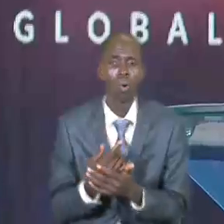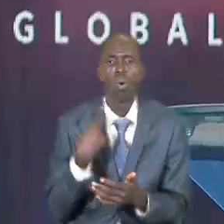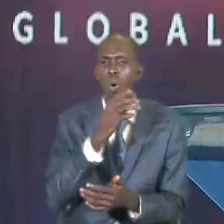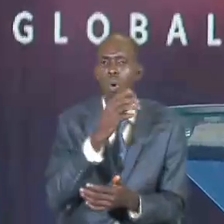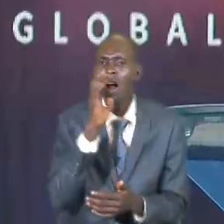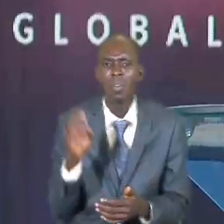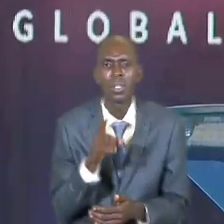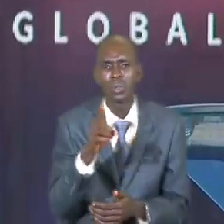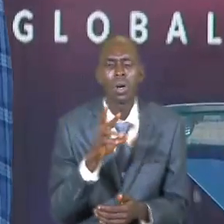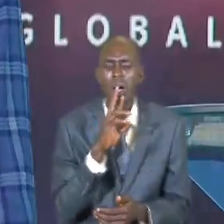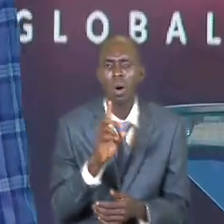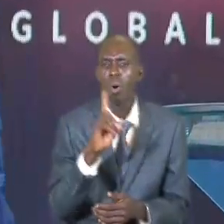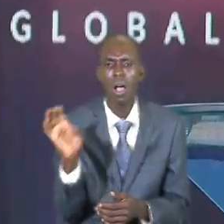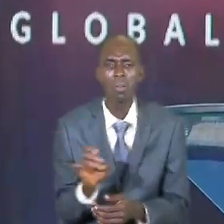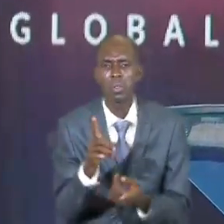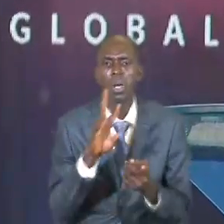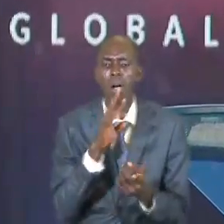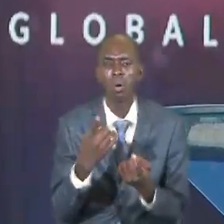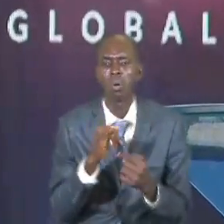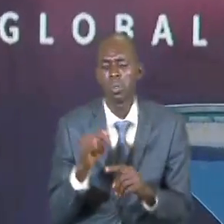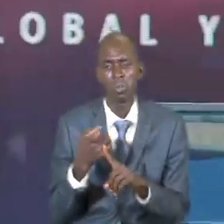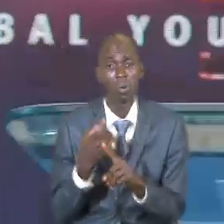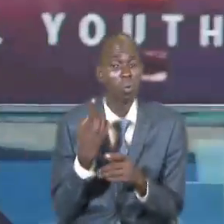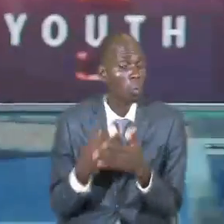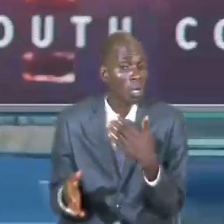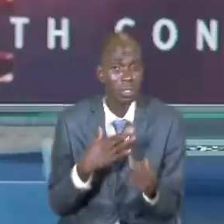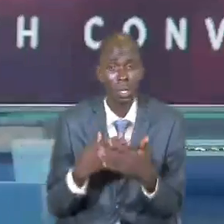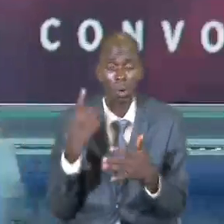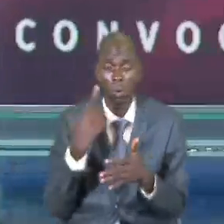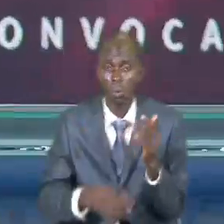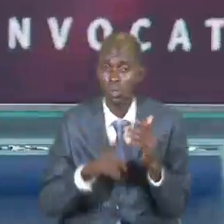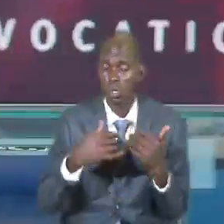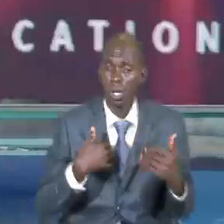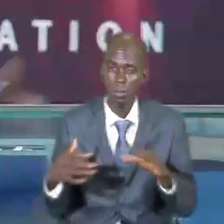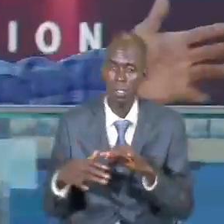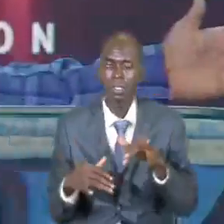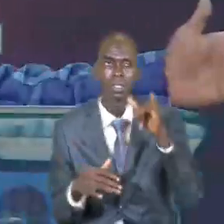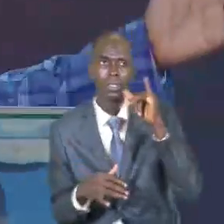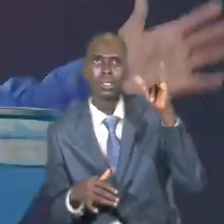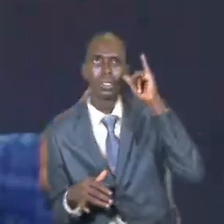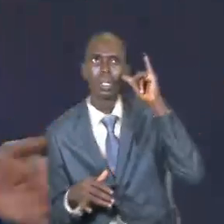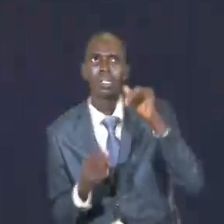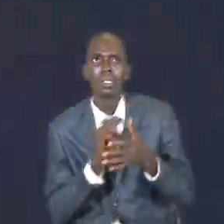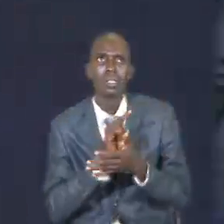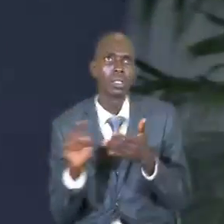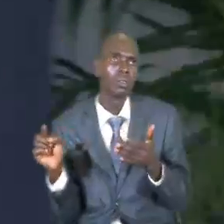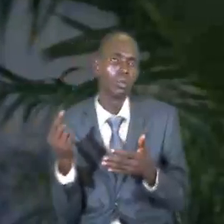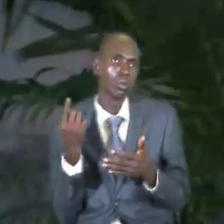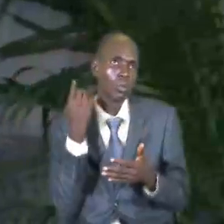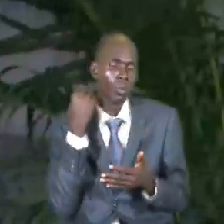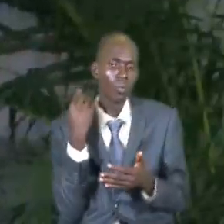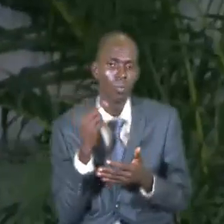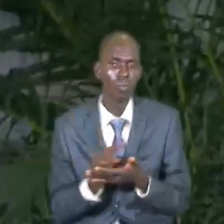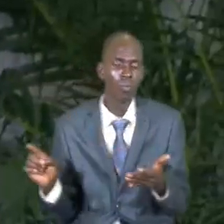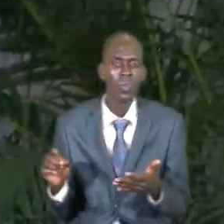whatever you have done, as you look at yesterday and last week and last year, and then all the years of your past life,